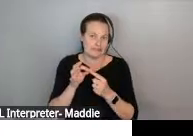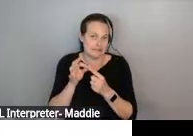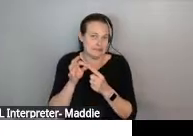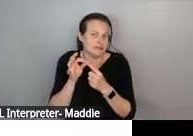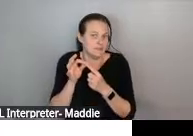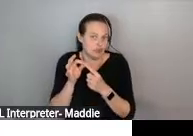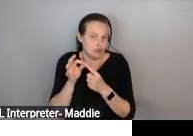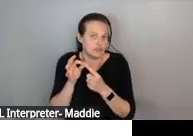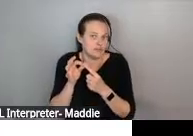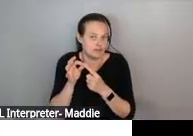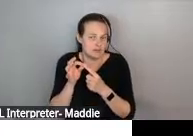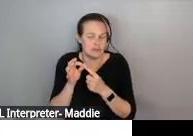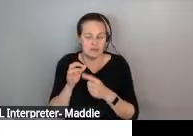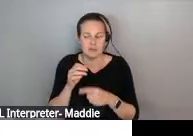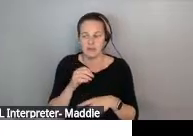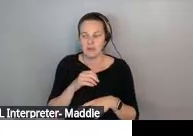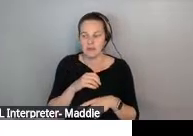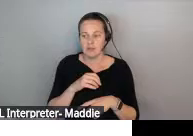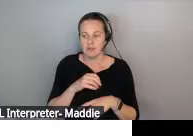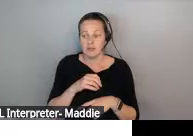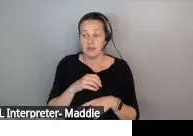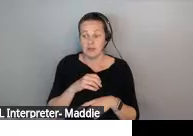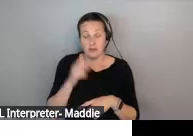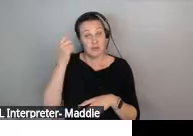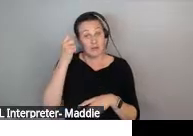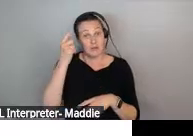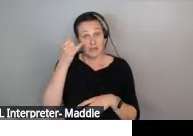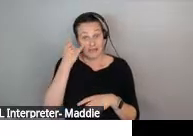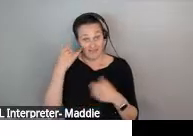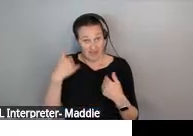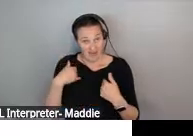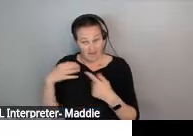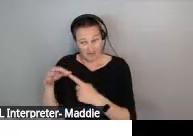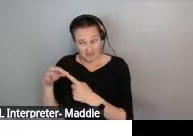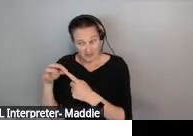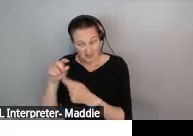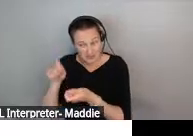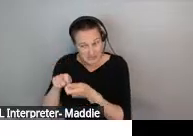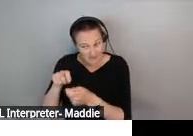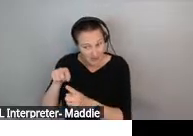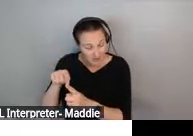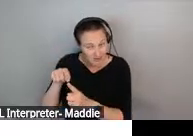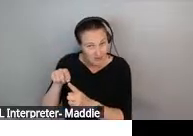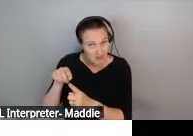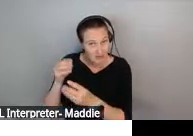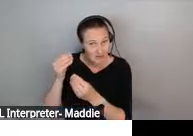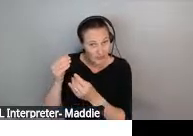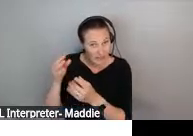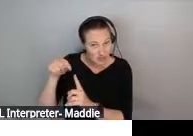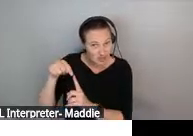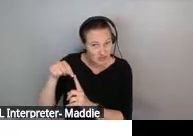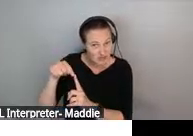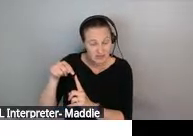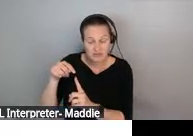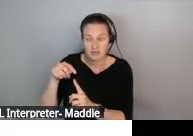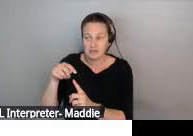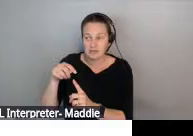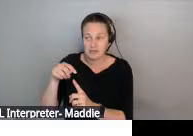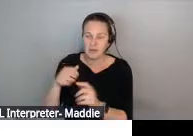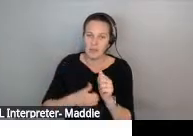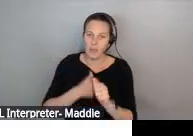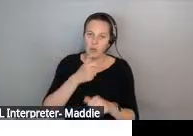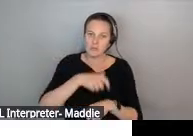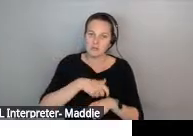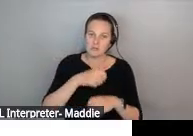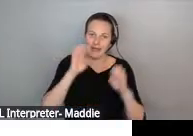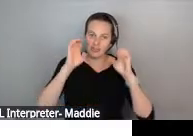rule. But even if there is an exception that applies to certain kinds of content, and in most cases, educational